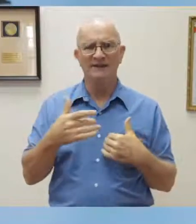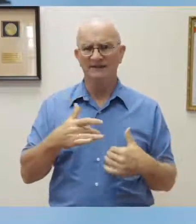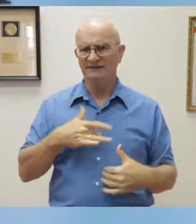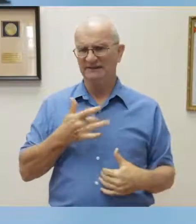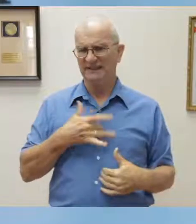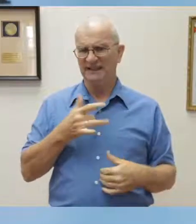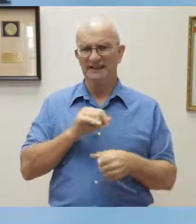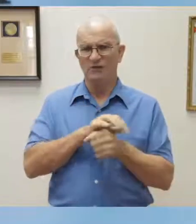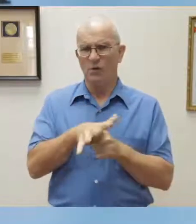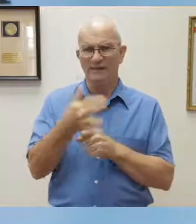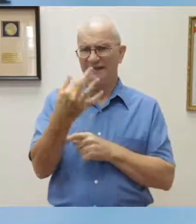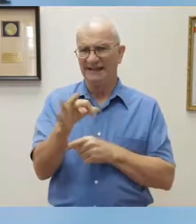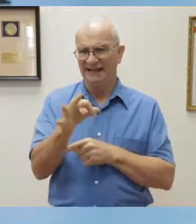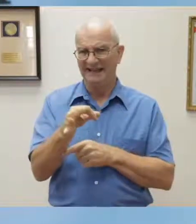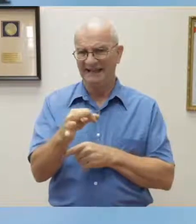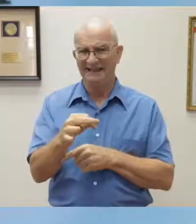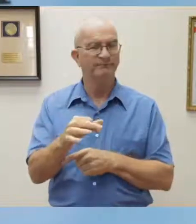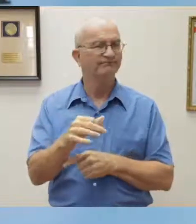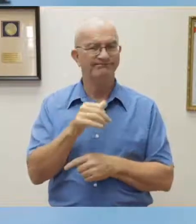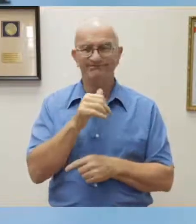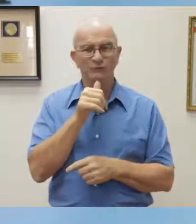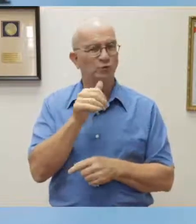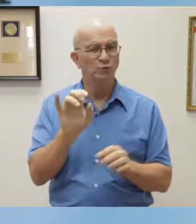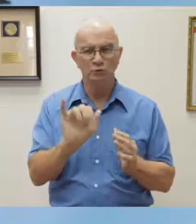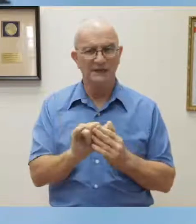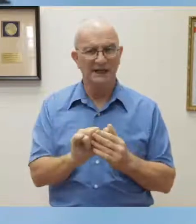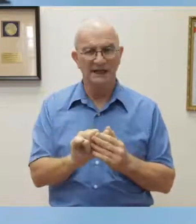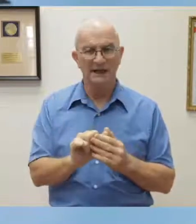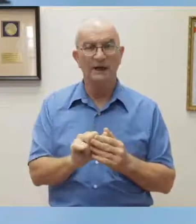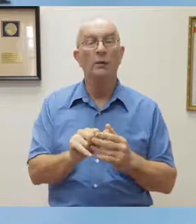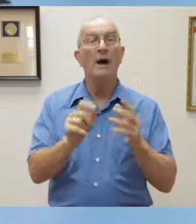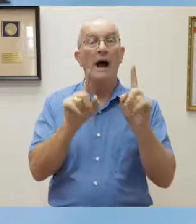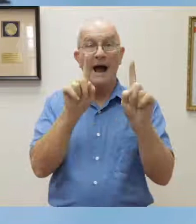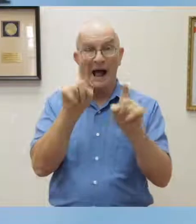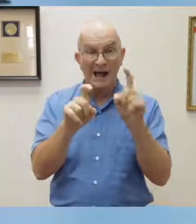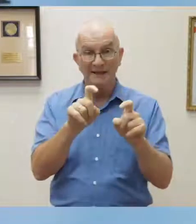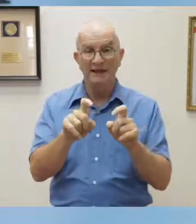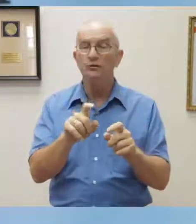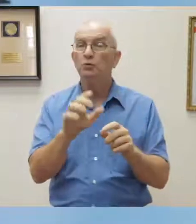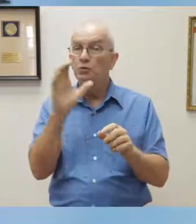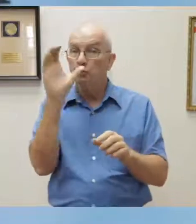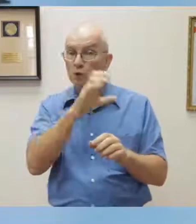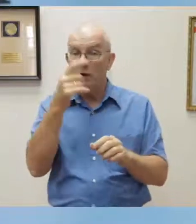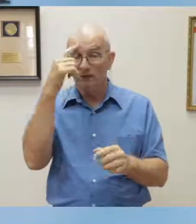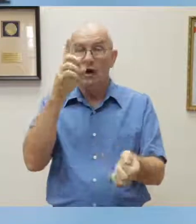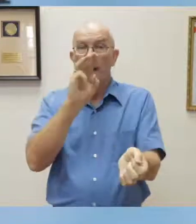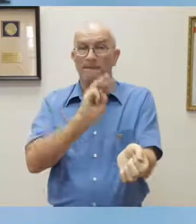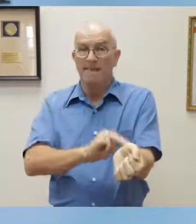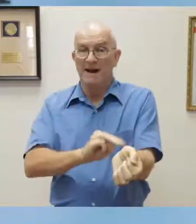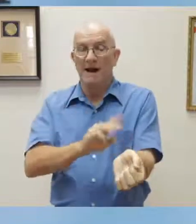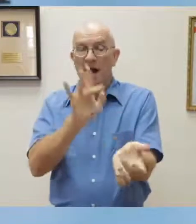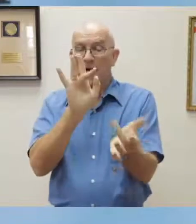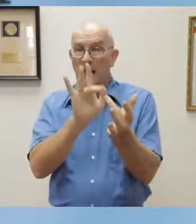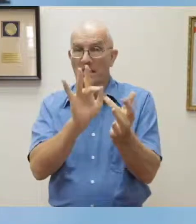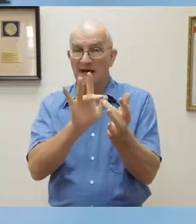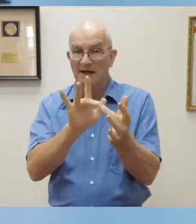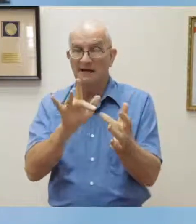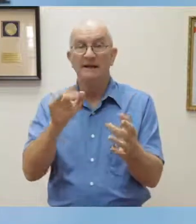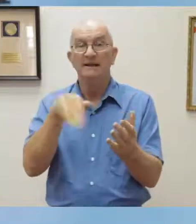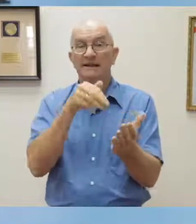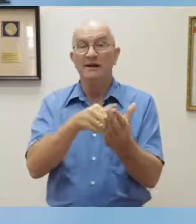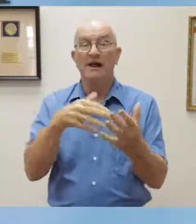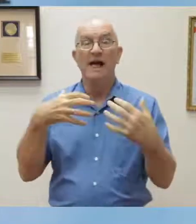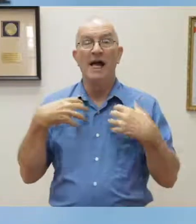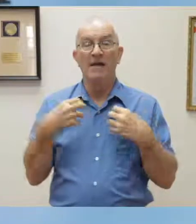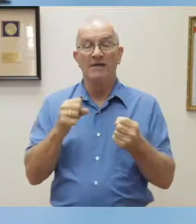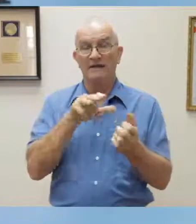is not recommended. We ask that you seek medical attention by contacting the nearest health facility